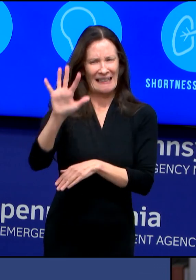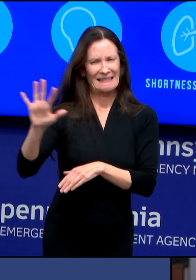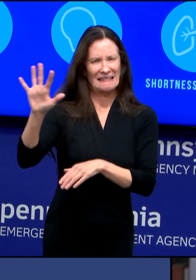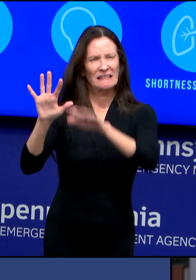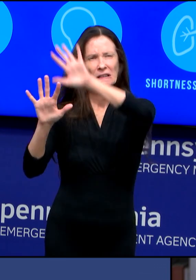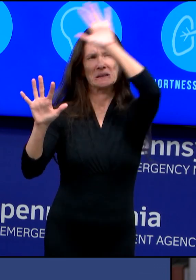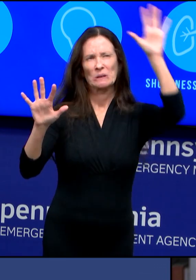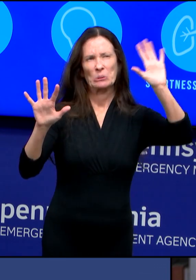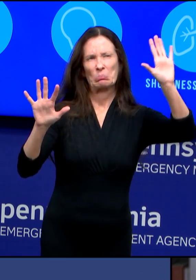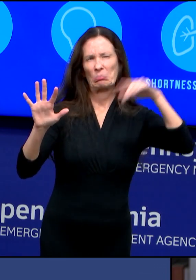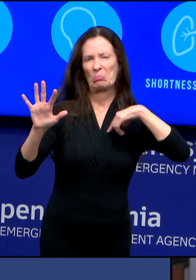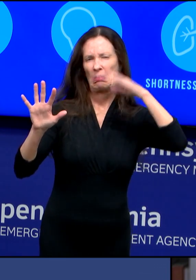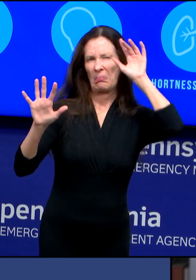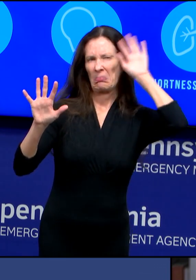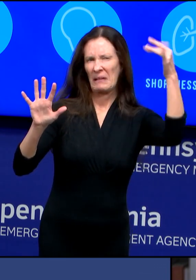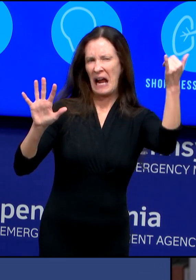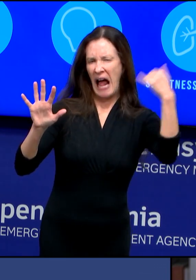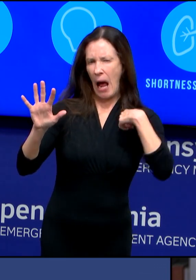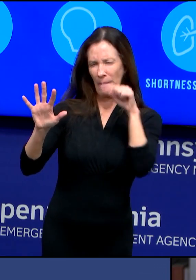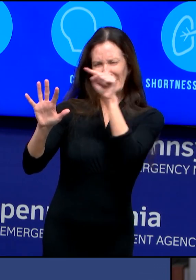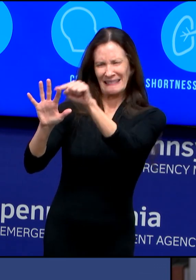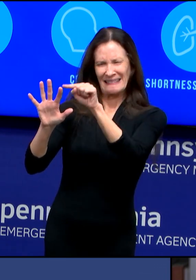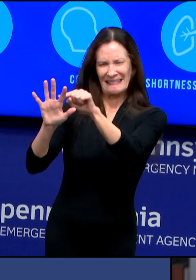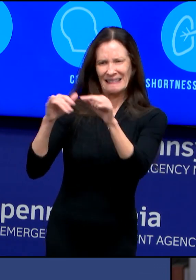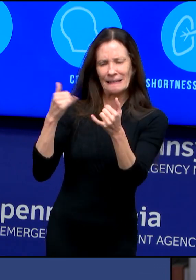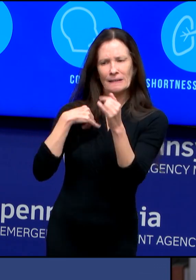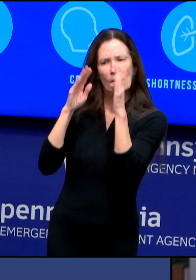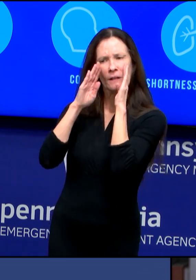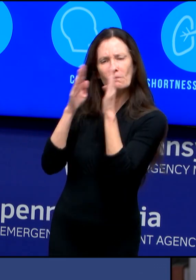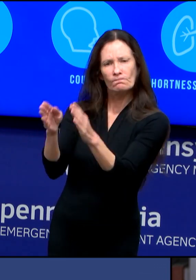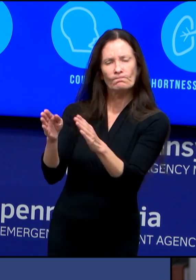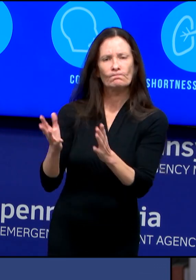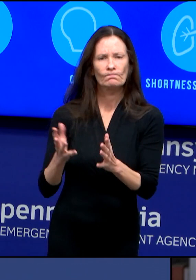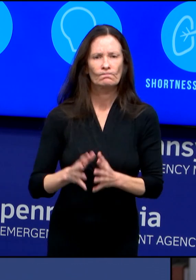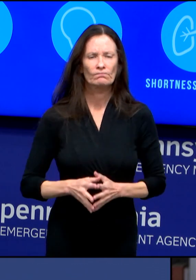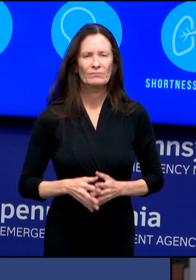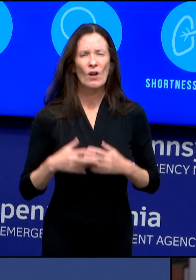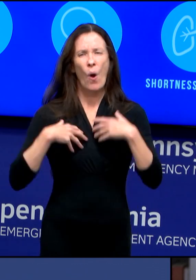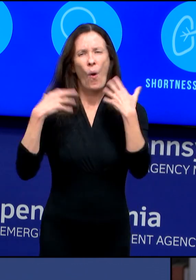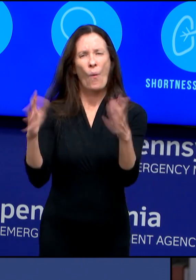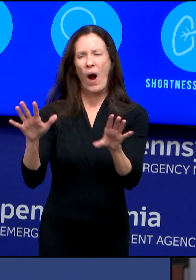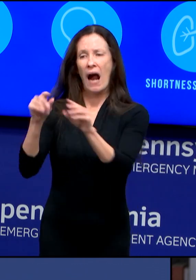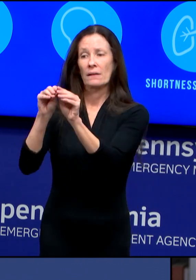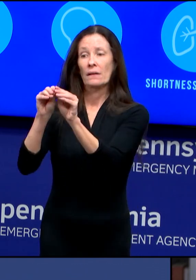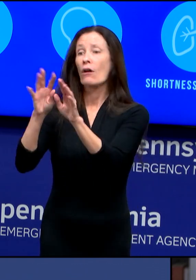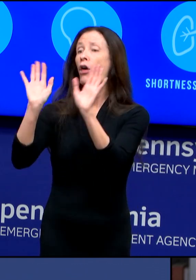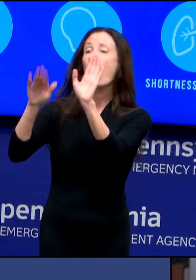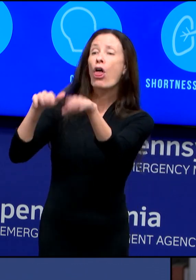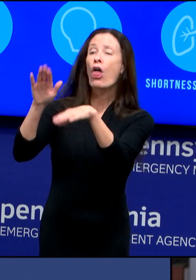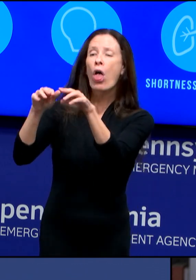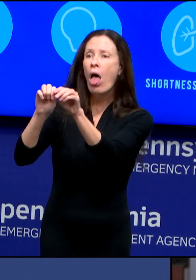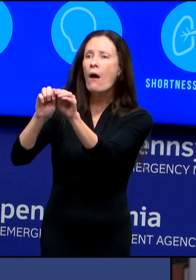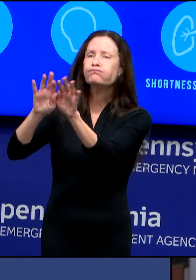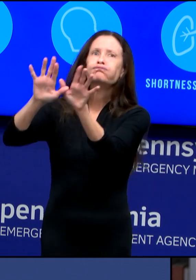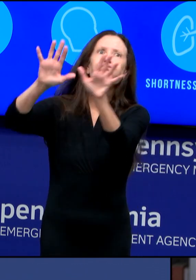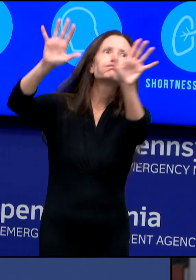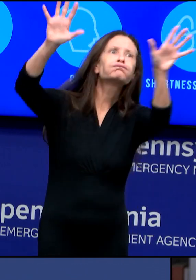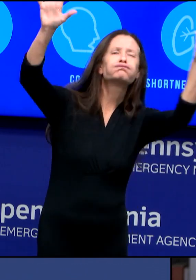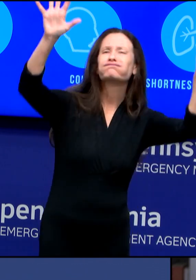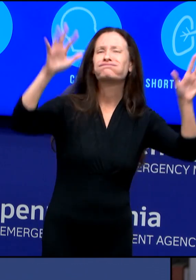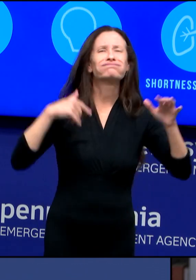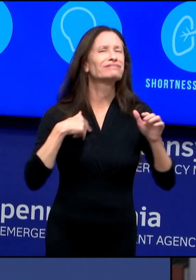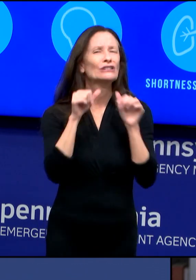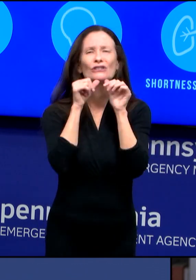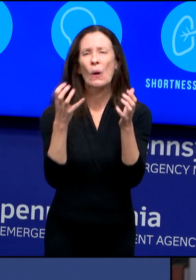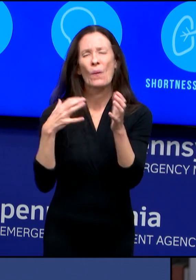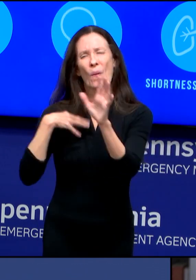said, the guidance is that if you need to leave your home for a reason that